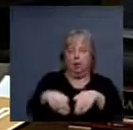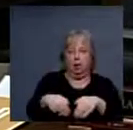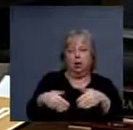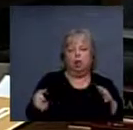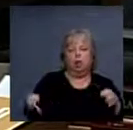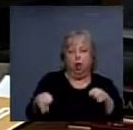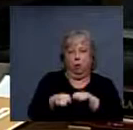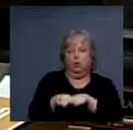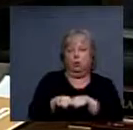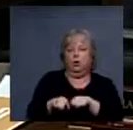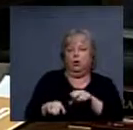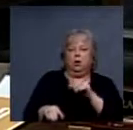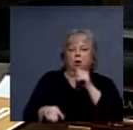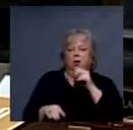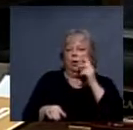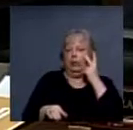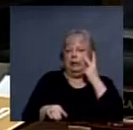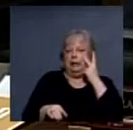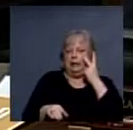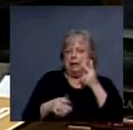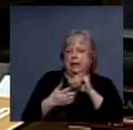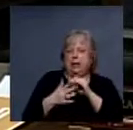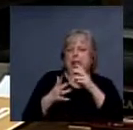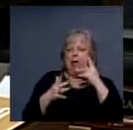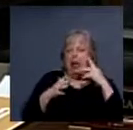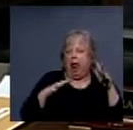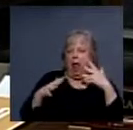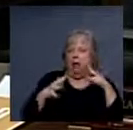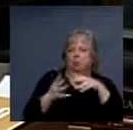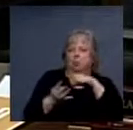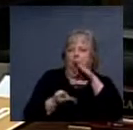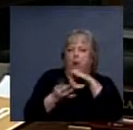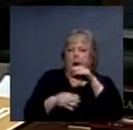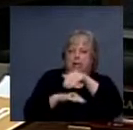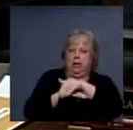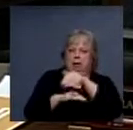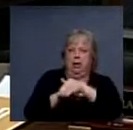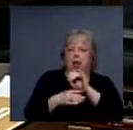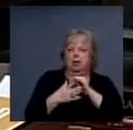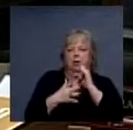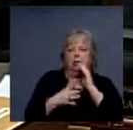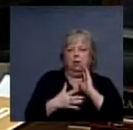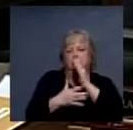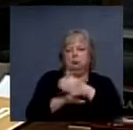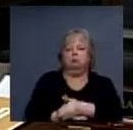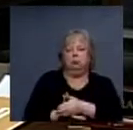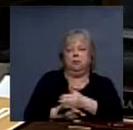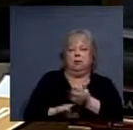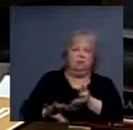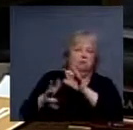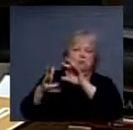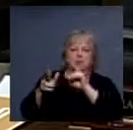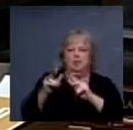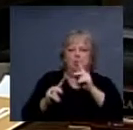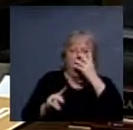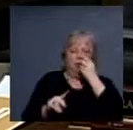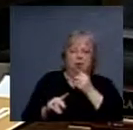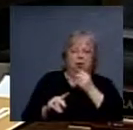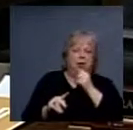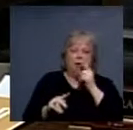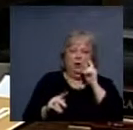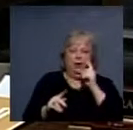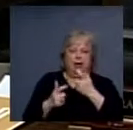of loud barking dogs at night, which would interrupt, the majority of people's sleep patterns, is a great